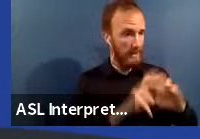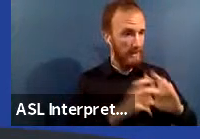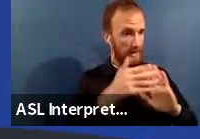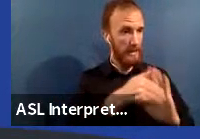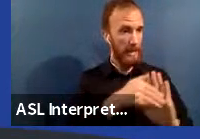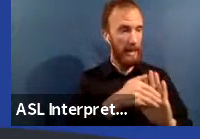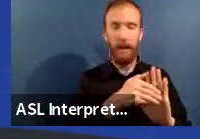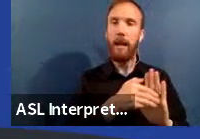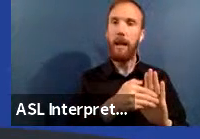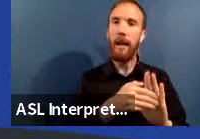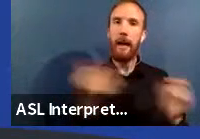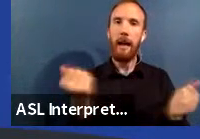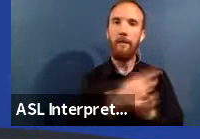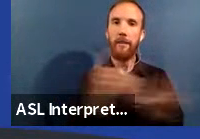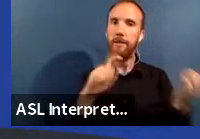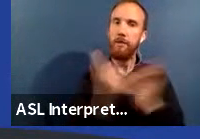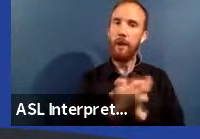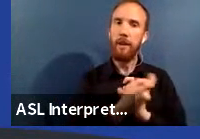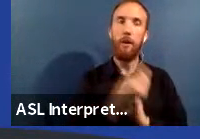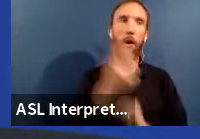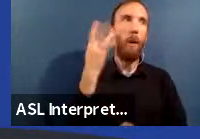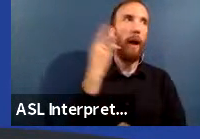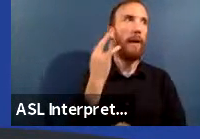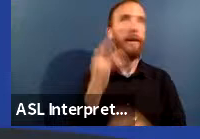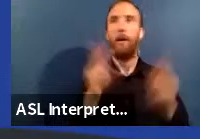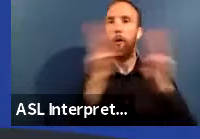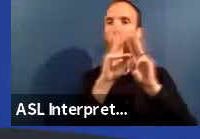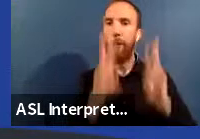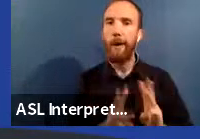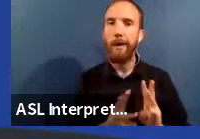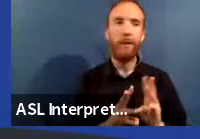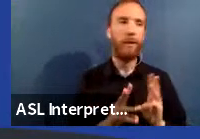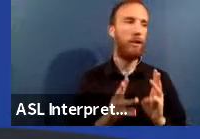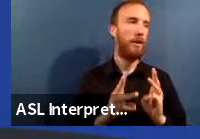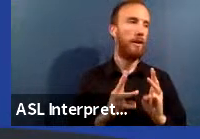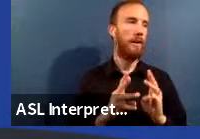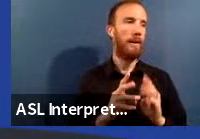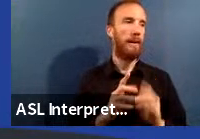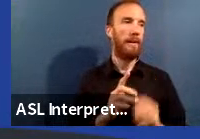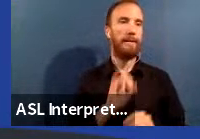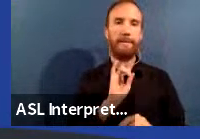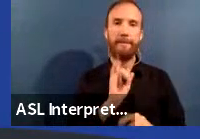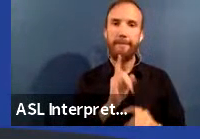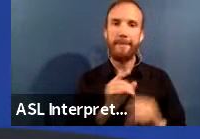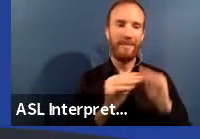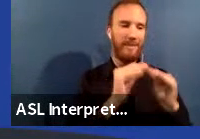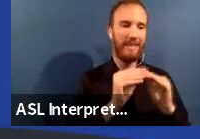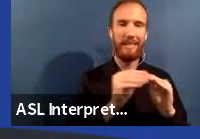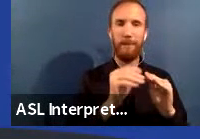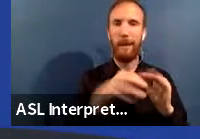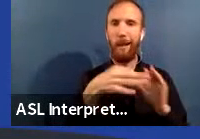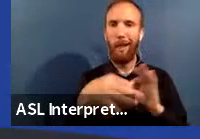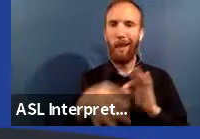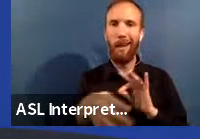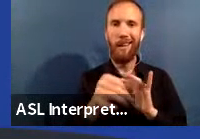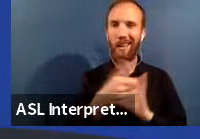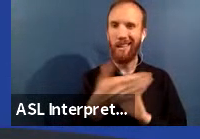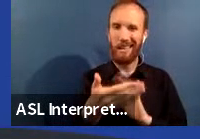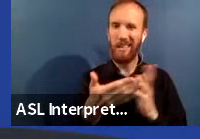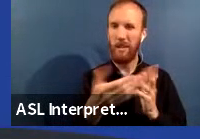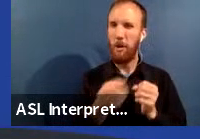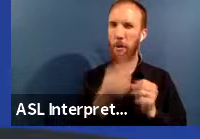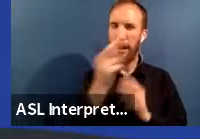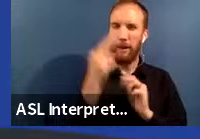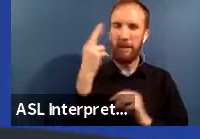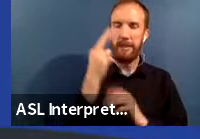weather, accelerated deterioration, and deferred maintenance, and recent investments. I will now turn it over to Vinny to go into more detail on our